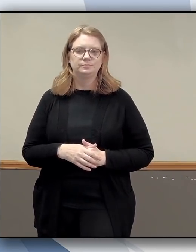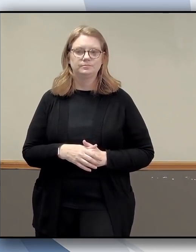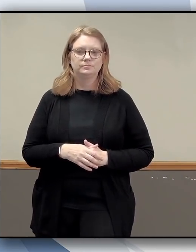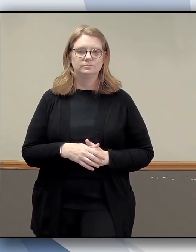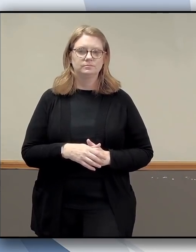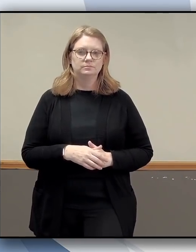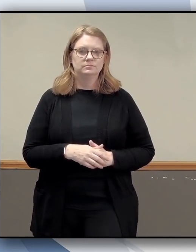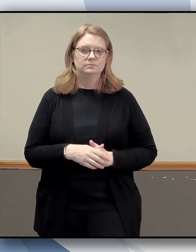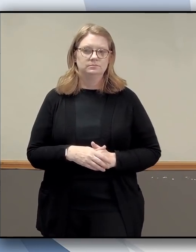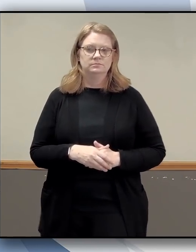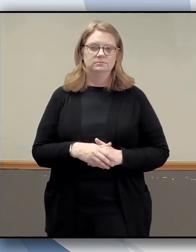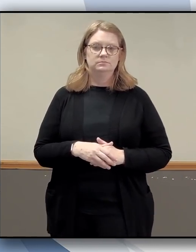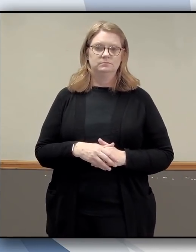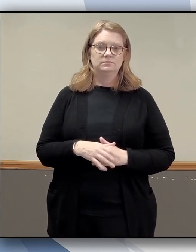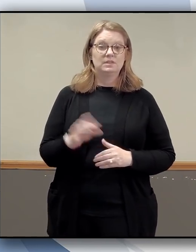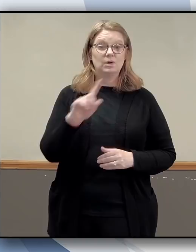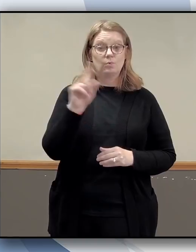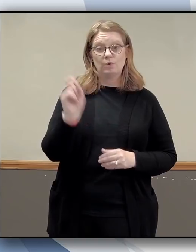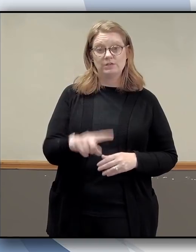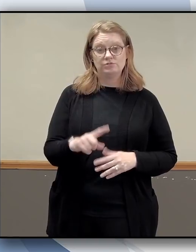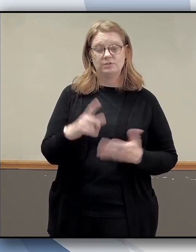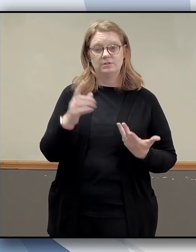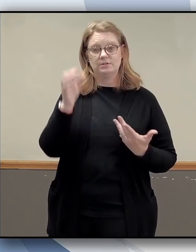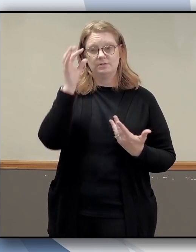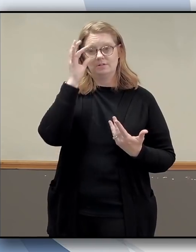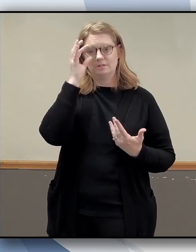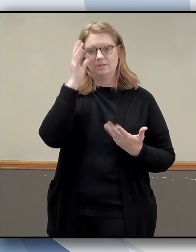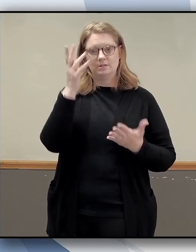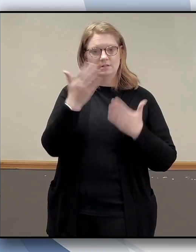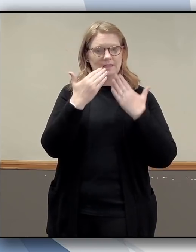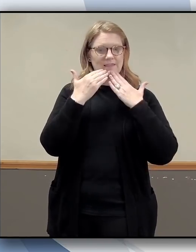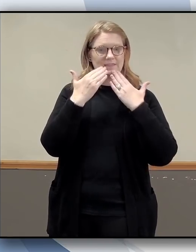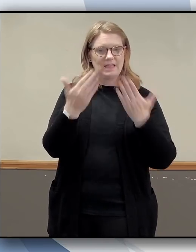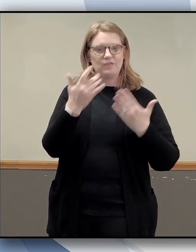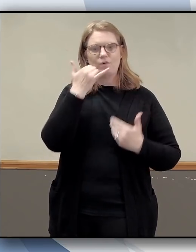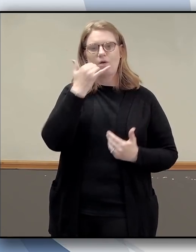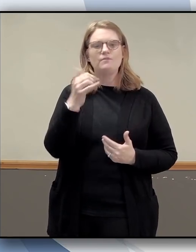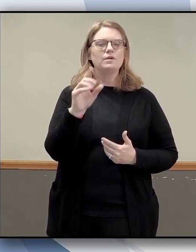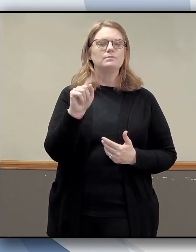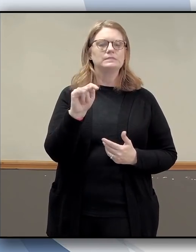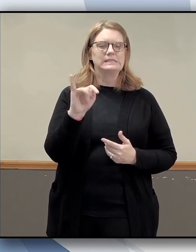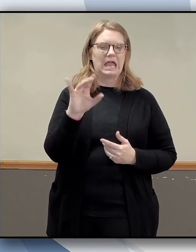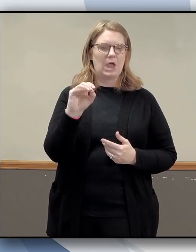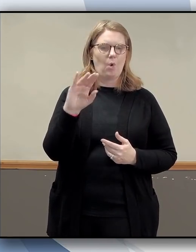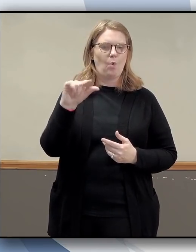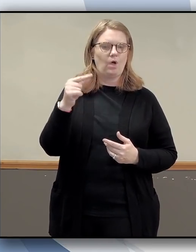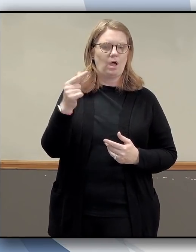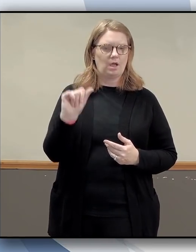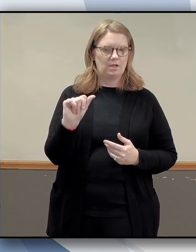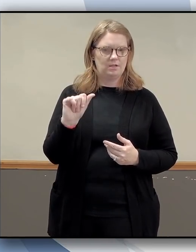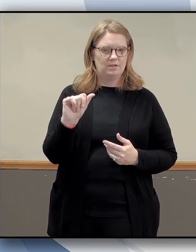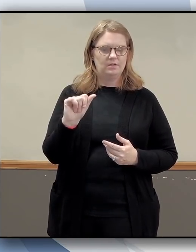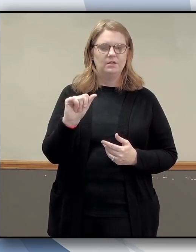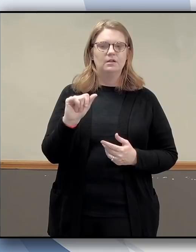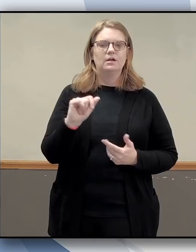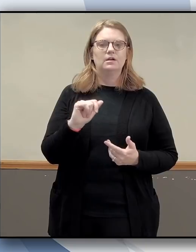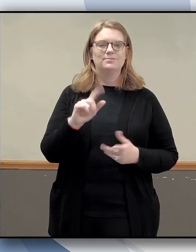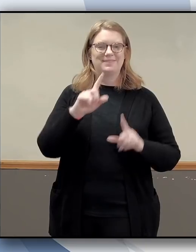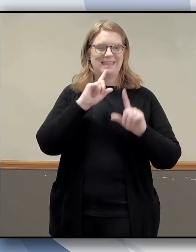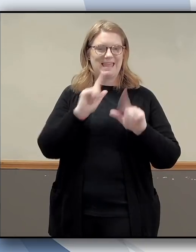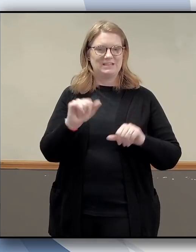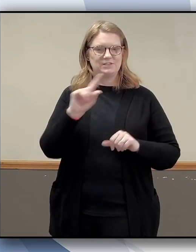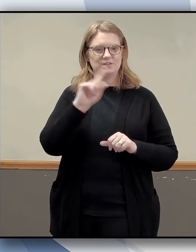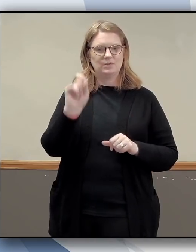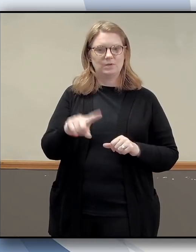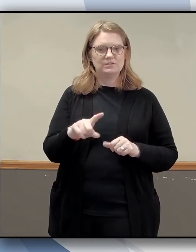the question, and thanks for dialing in from Tioga. I'd guide the answer to that question back